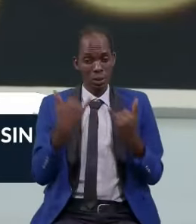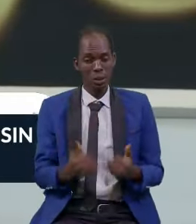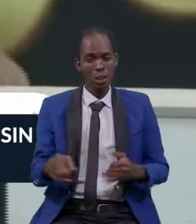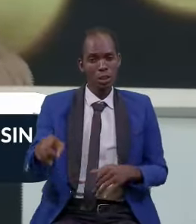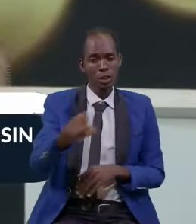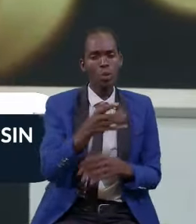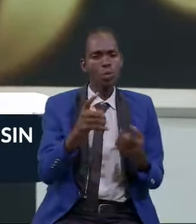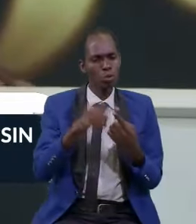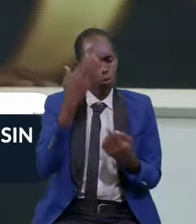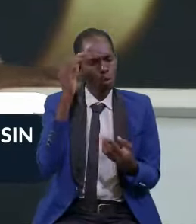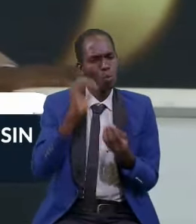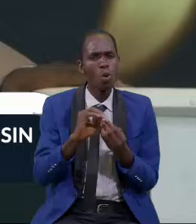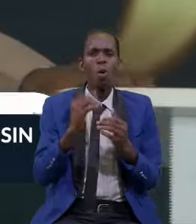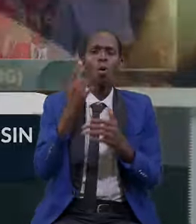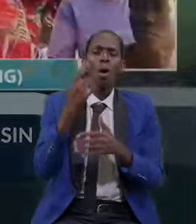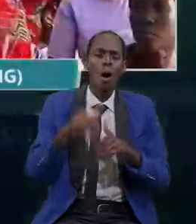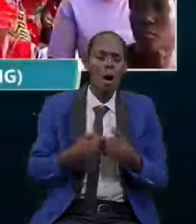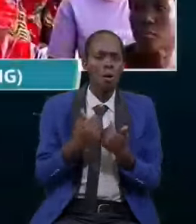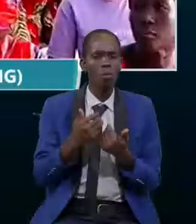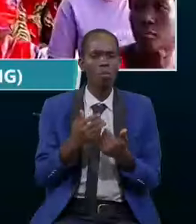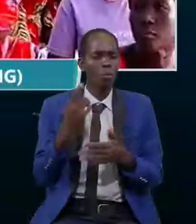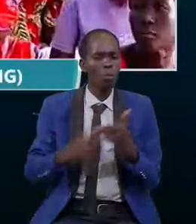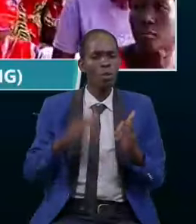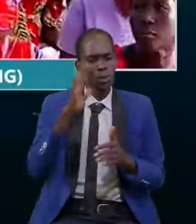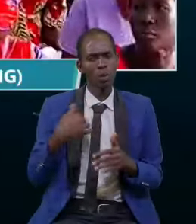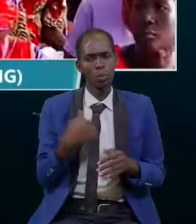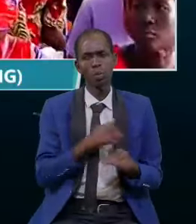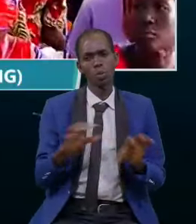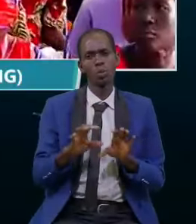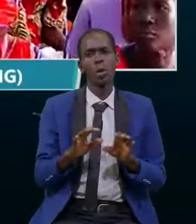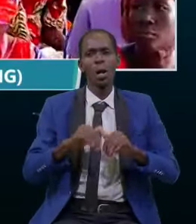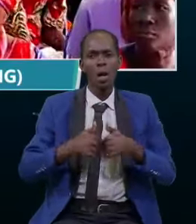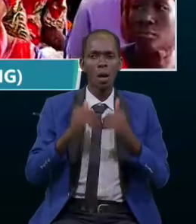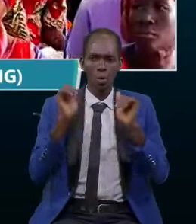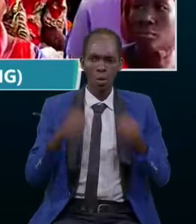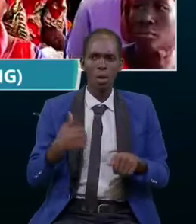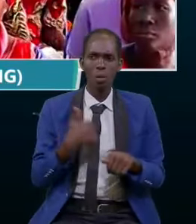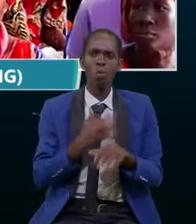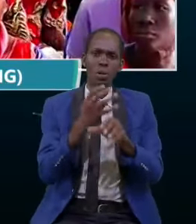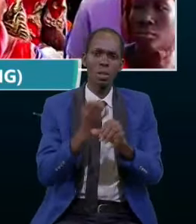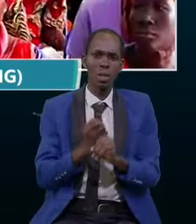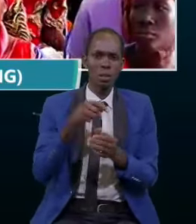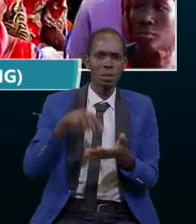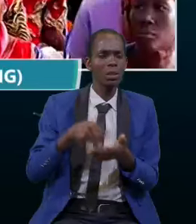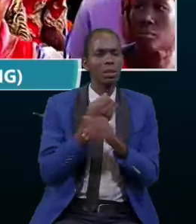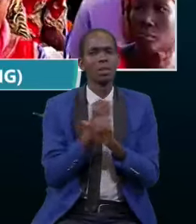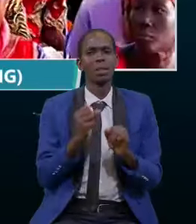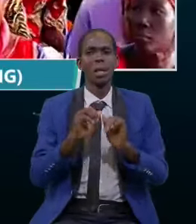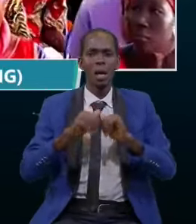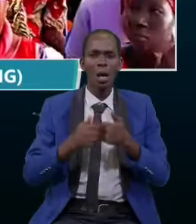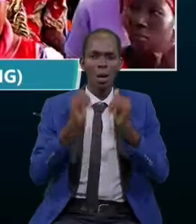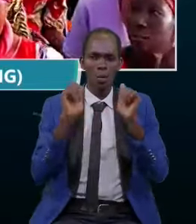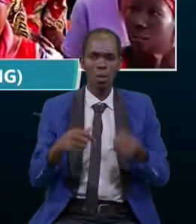do? How can we have this salvation? How can we have this